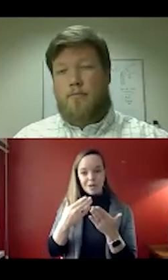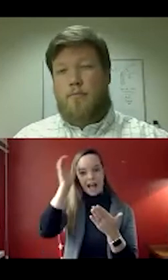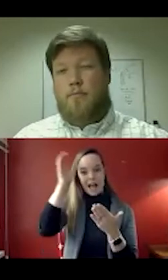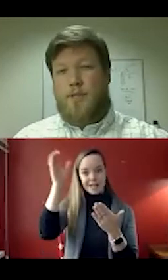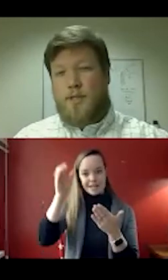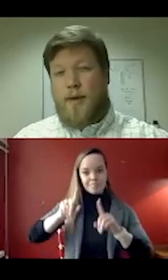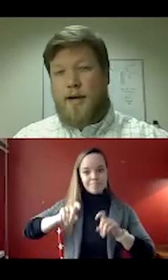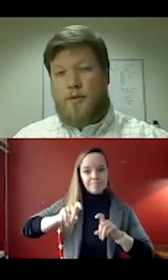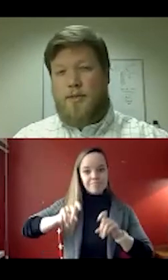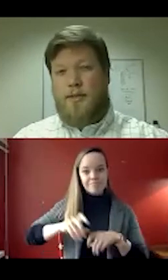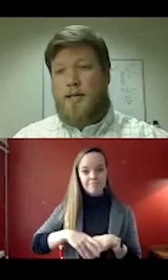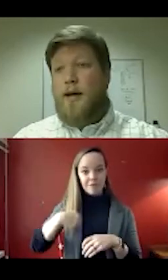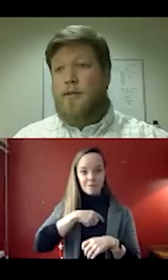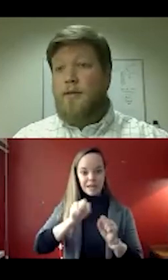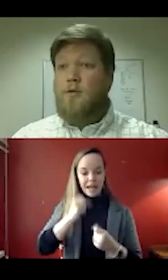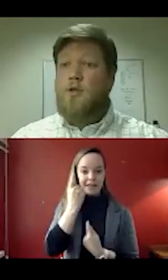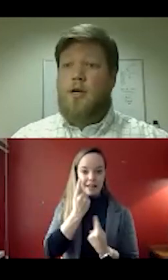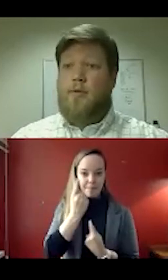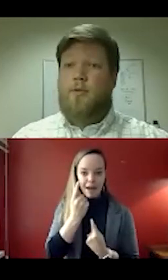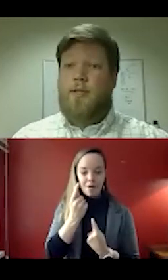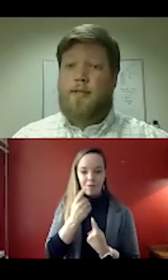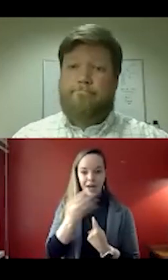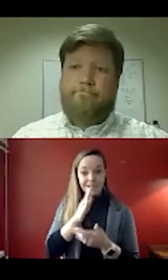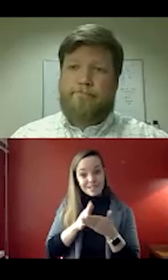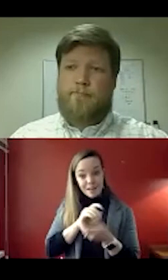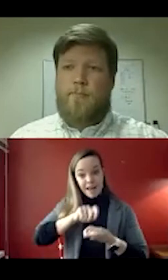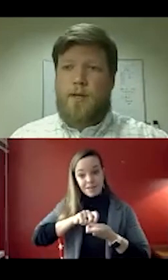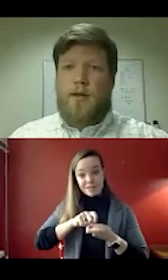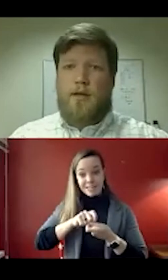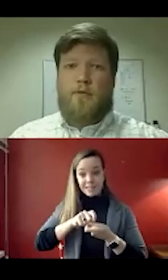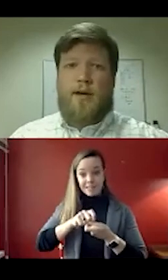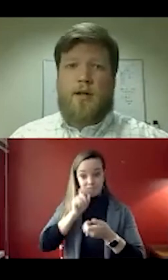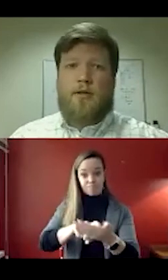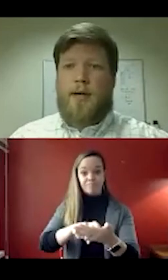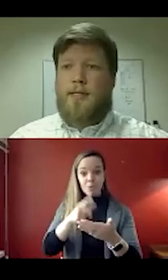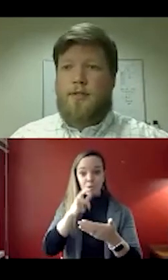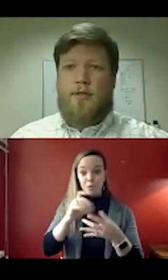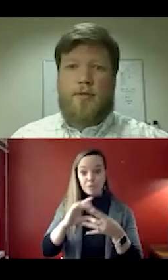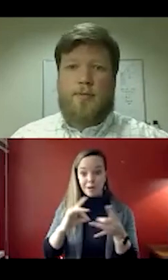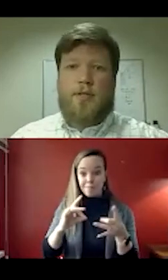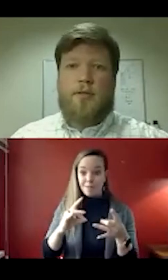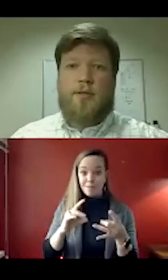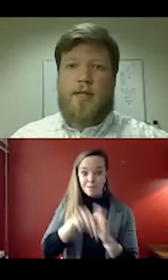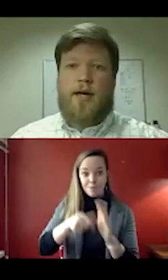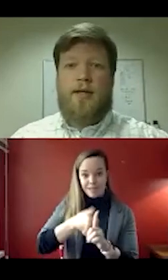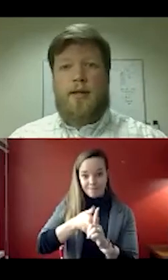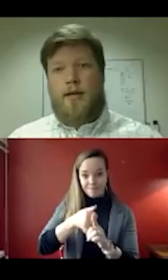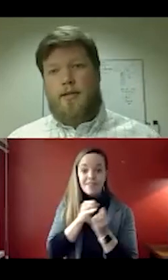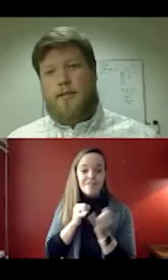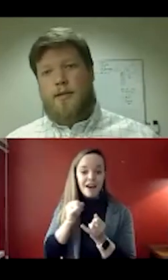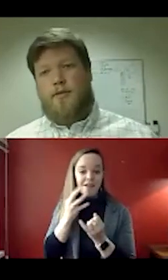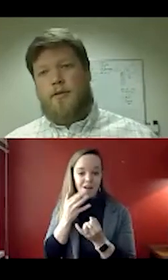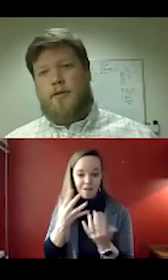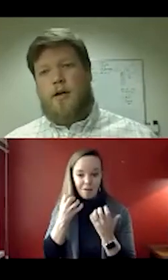and with some accuracy detect who's talking about suicide. The final color to pay attention to in this particular slide